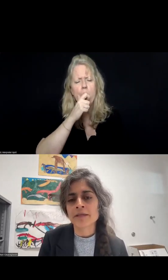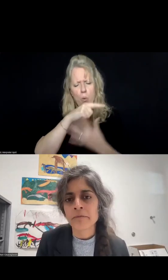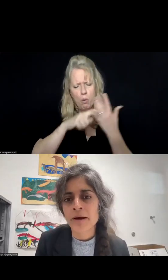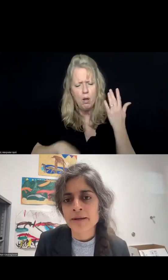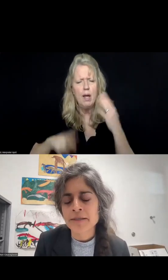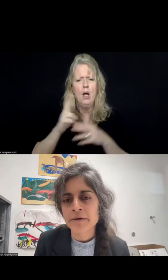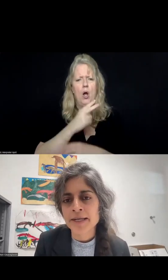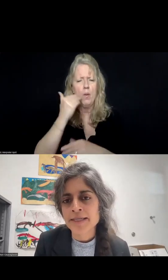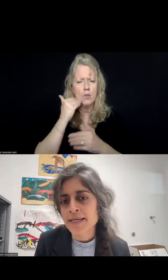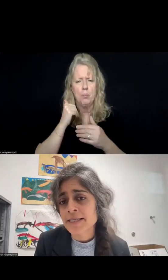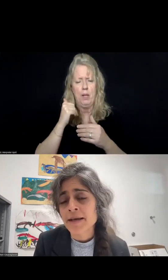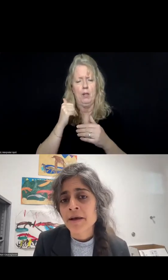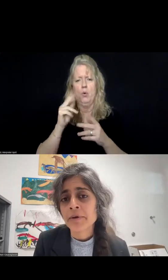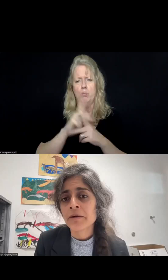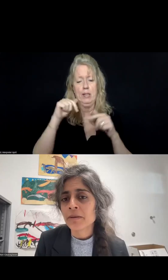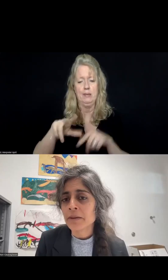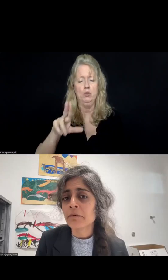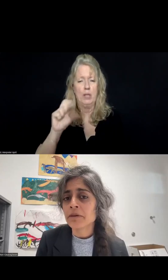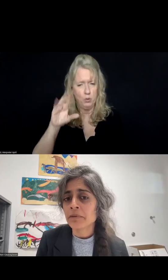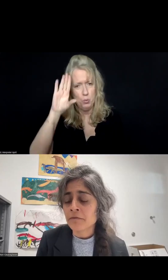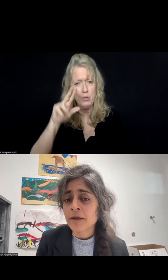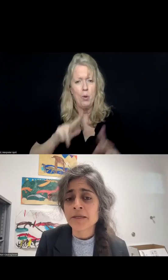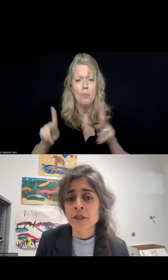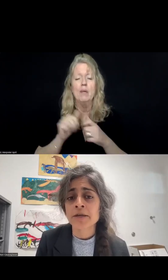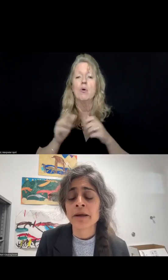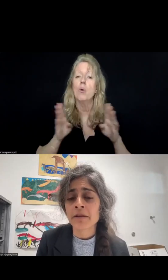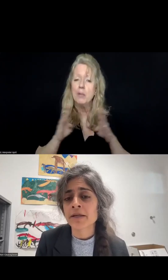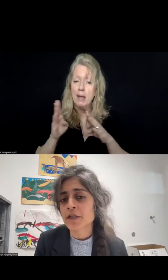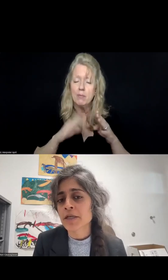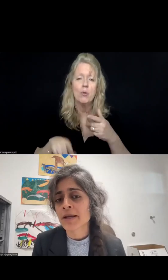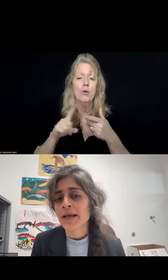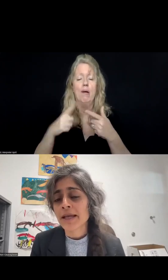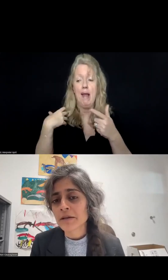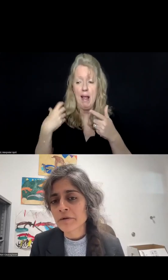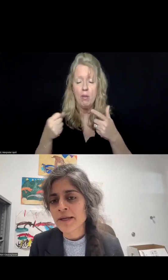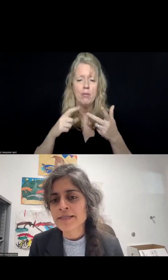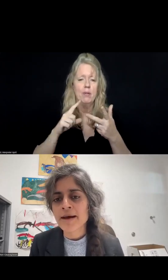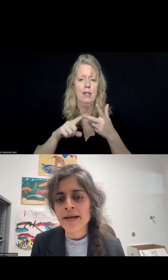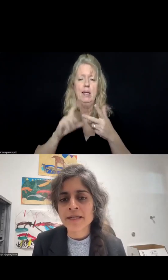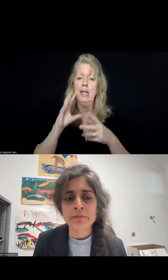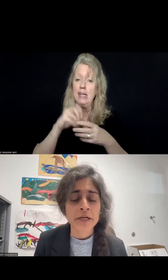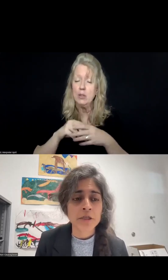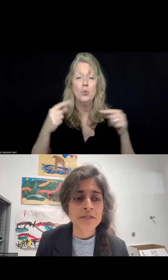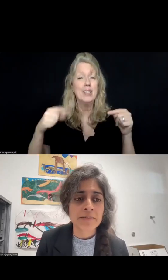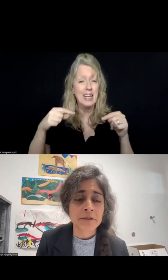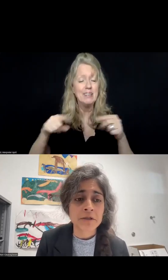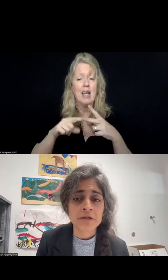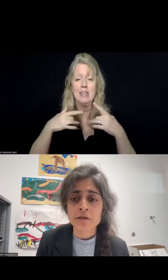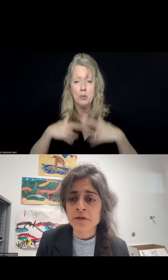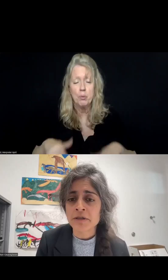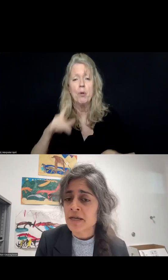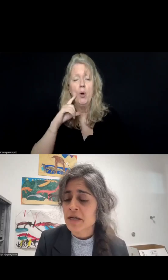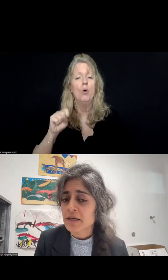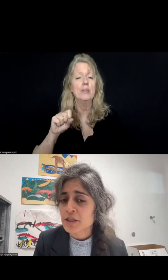of the tobacco products in the United States, we know that people with a behavioral condition, health condition, including anxiety, depression, or substance